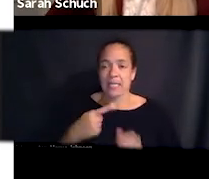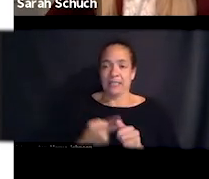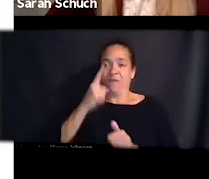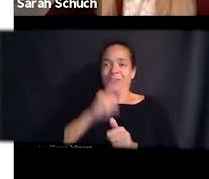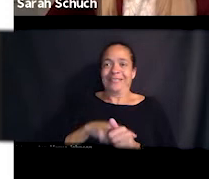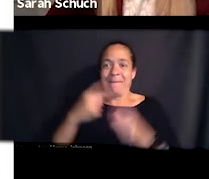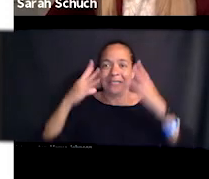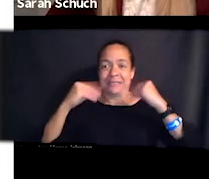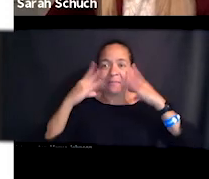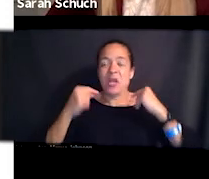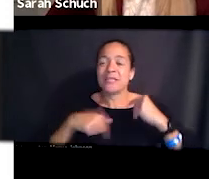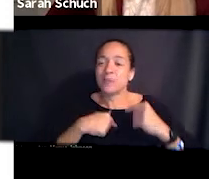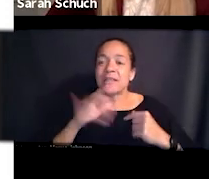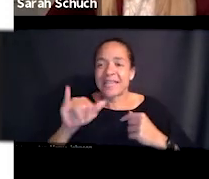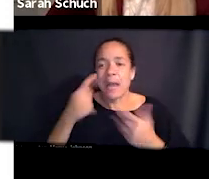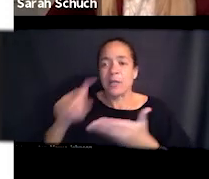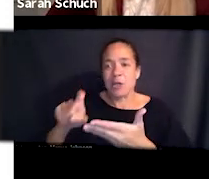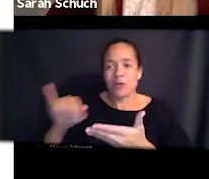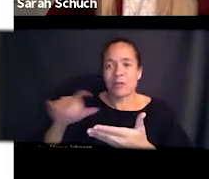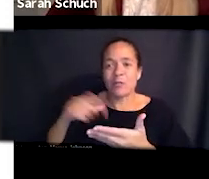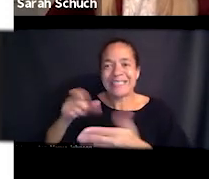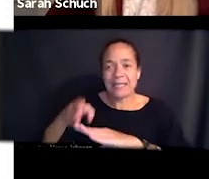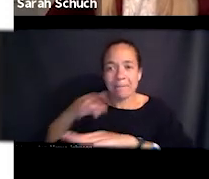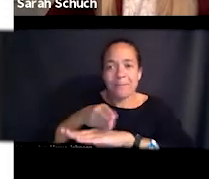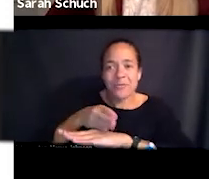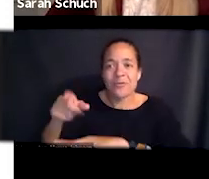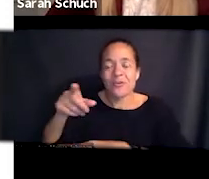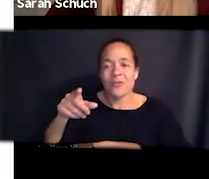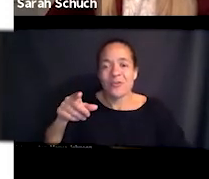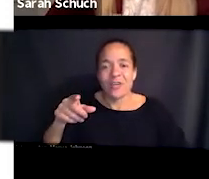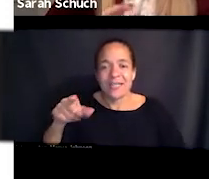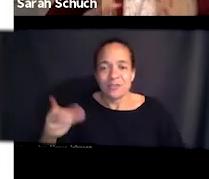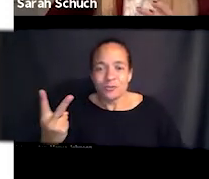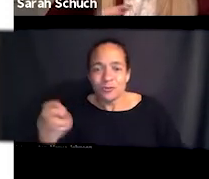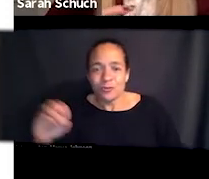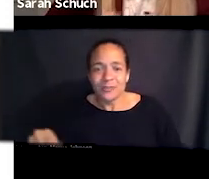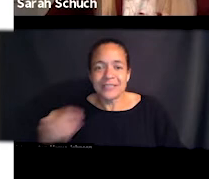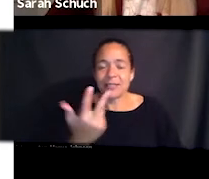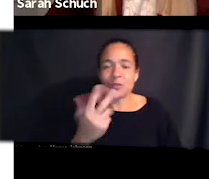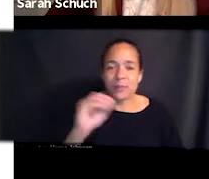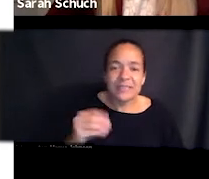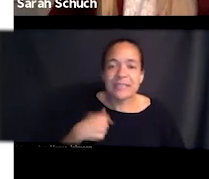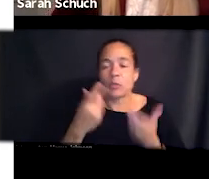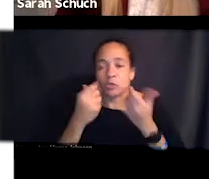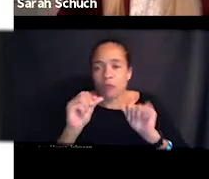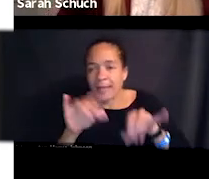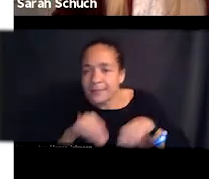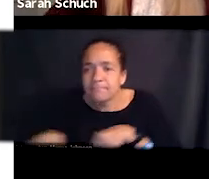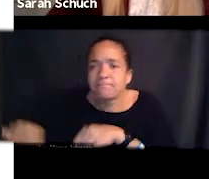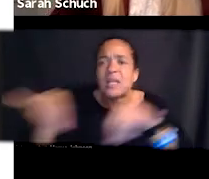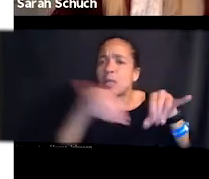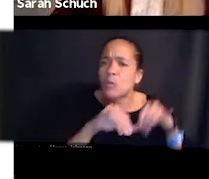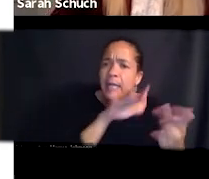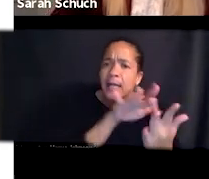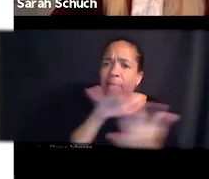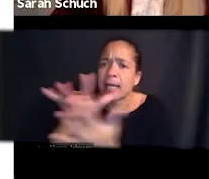this, we're gonna work on that a little as well to make sure we are trying to equally reach out to some of those areas